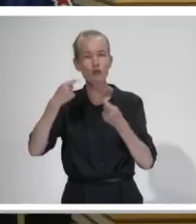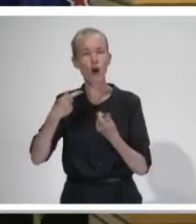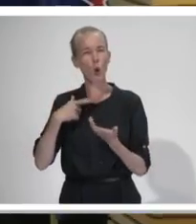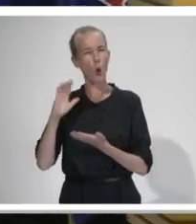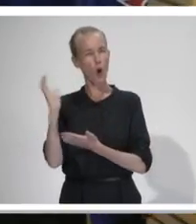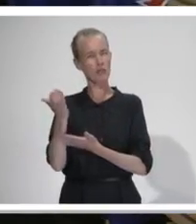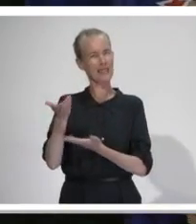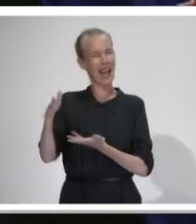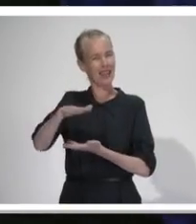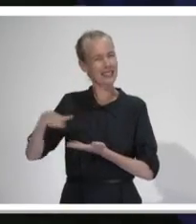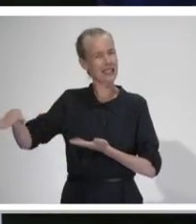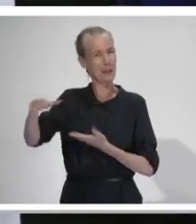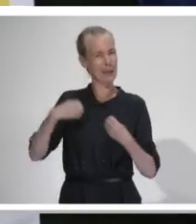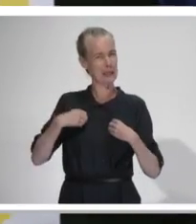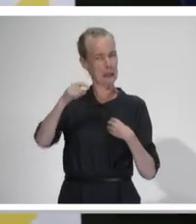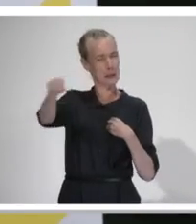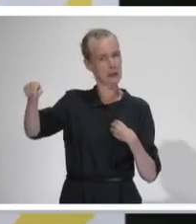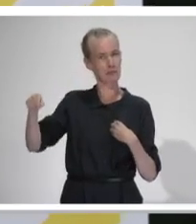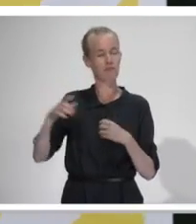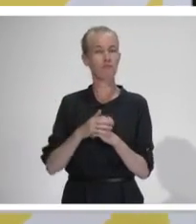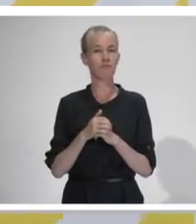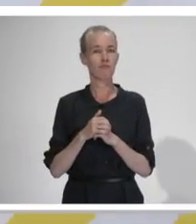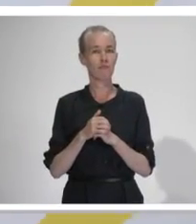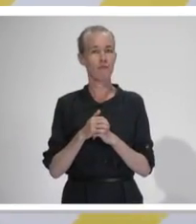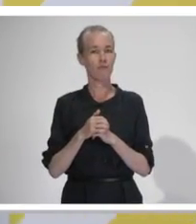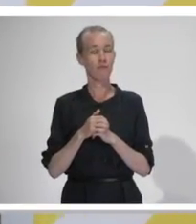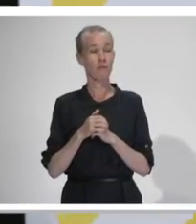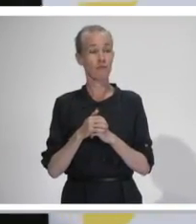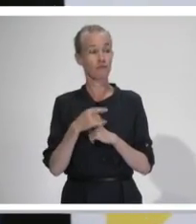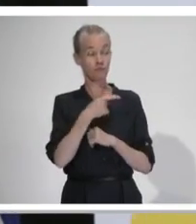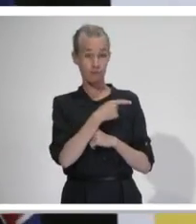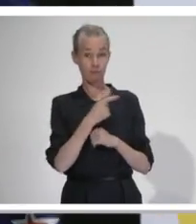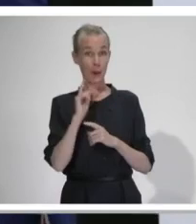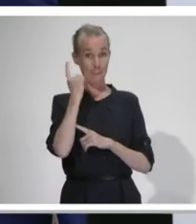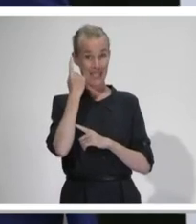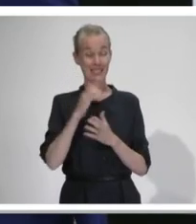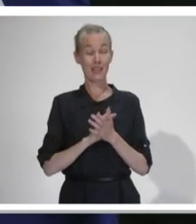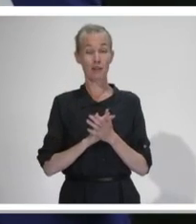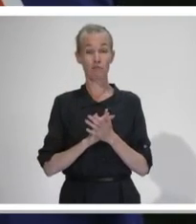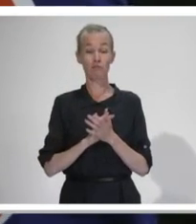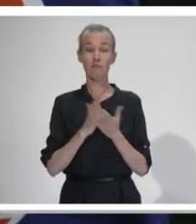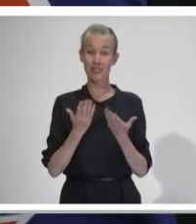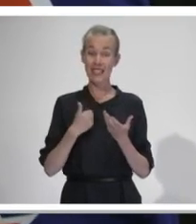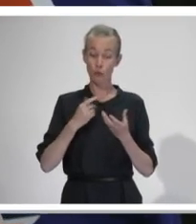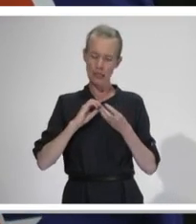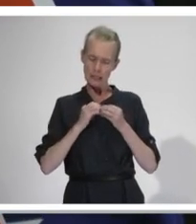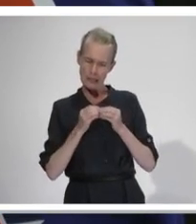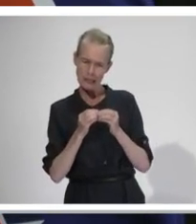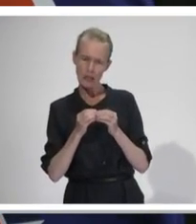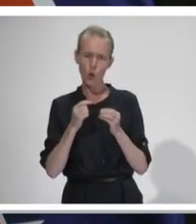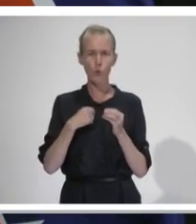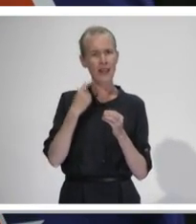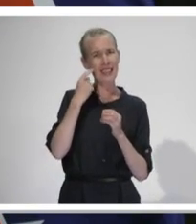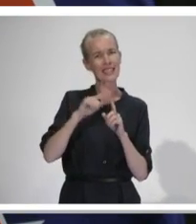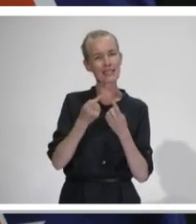do is understand more about the impact of COVID-19 and the way that we respond to it on particular